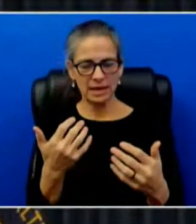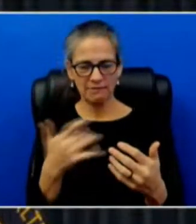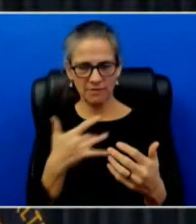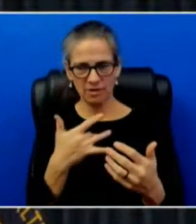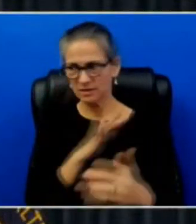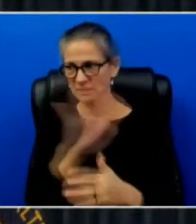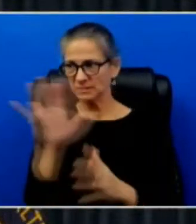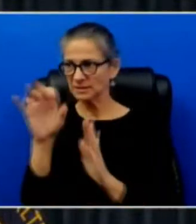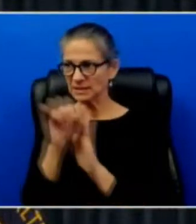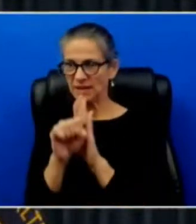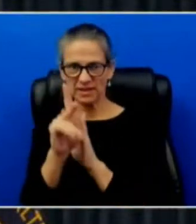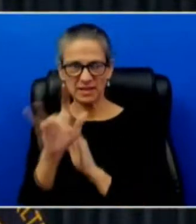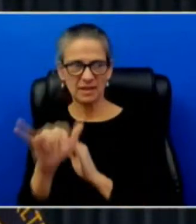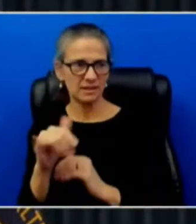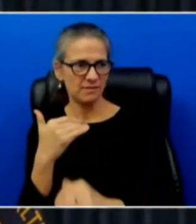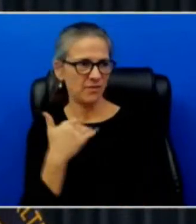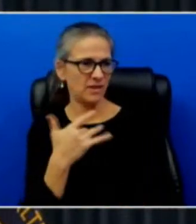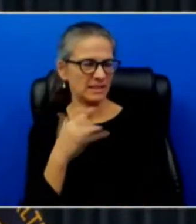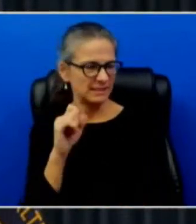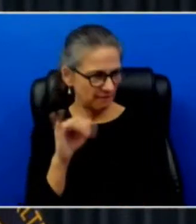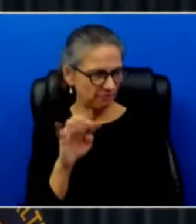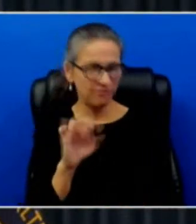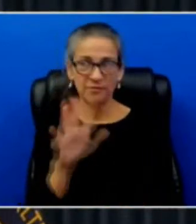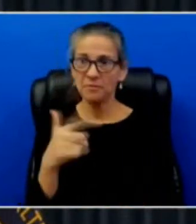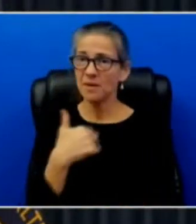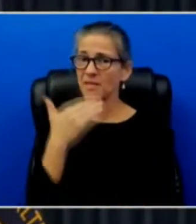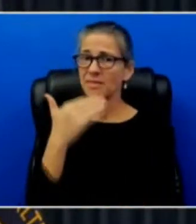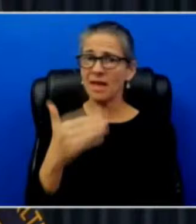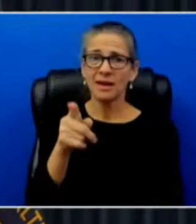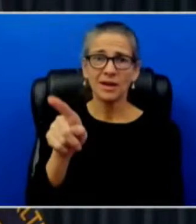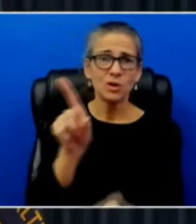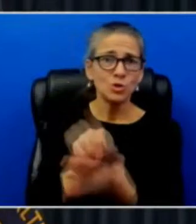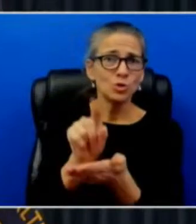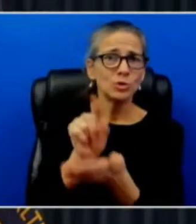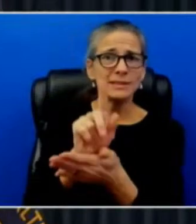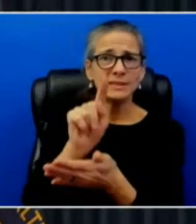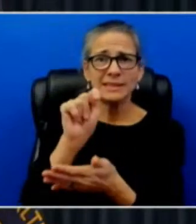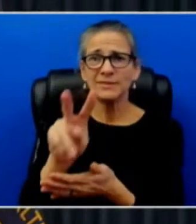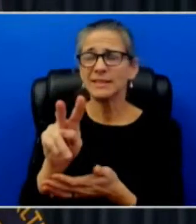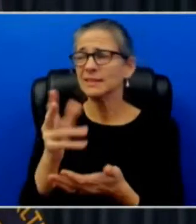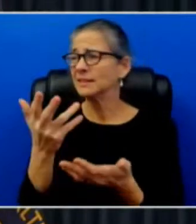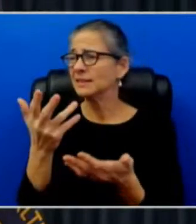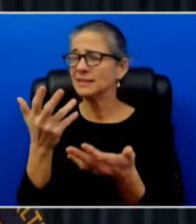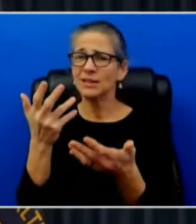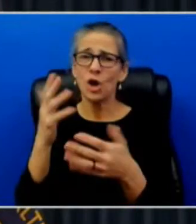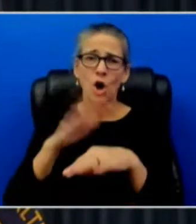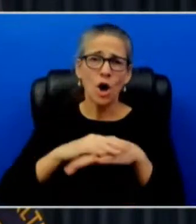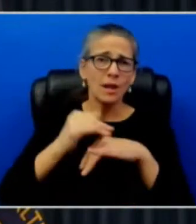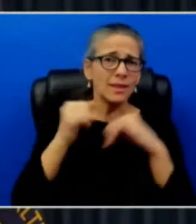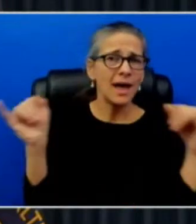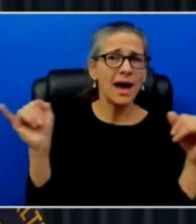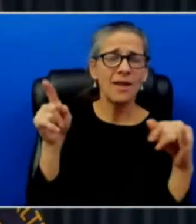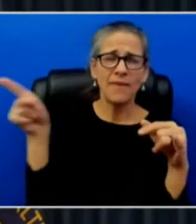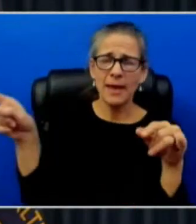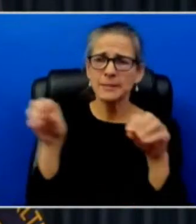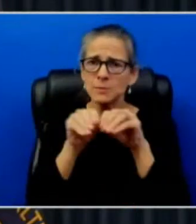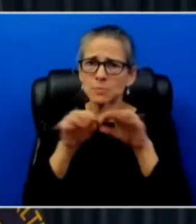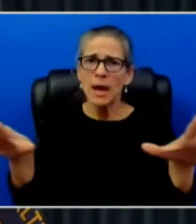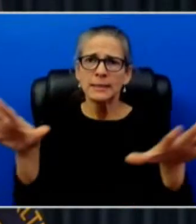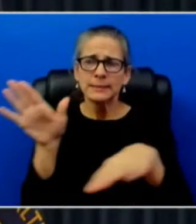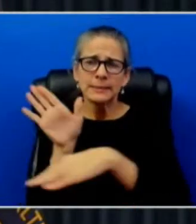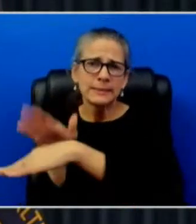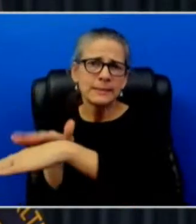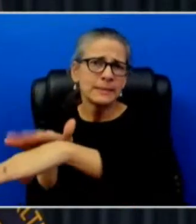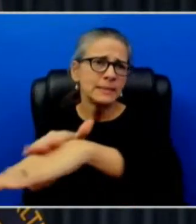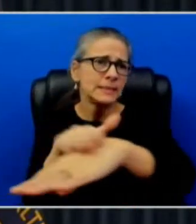Commonwealth. But I also want to thank everybody in the media, from TV to print to online, for spreading this word. People knew it